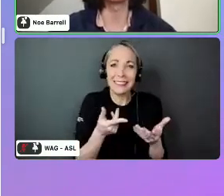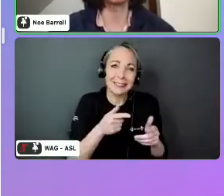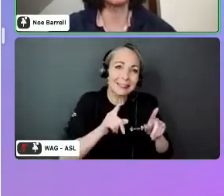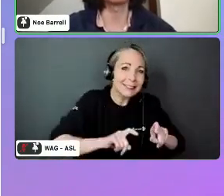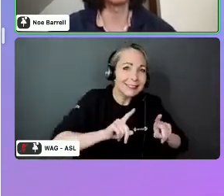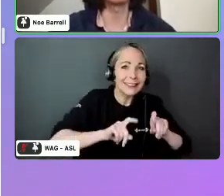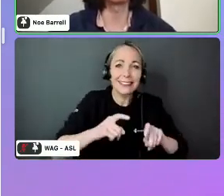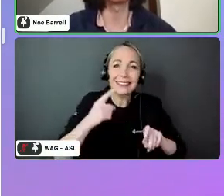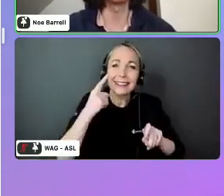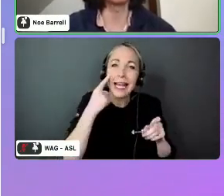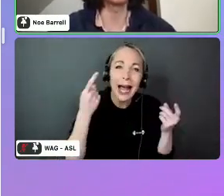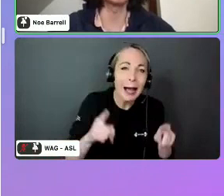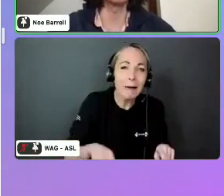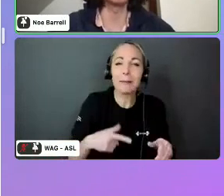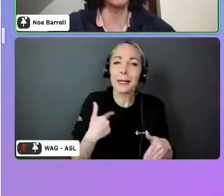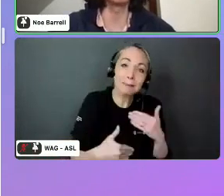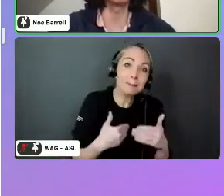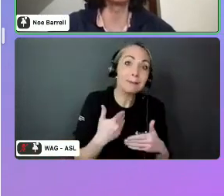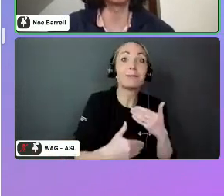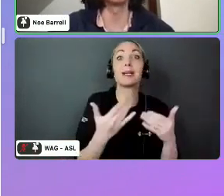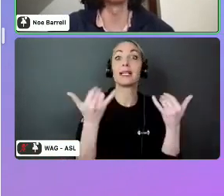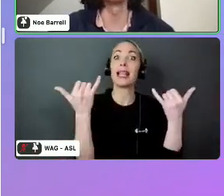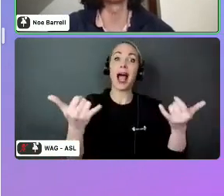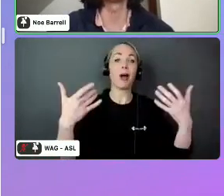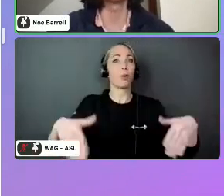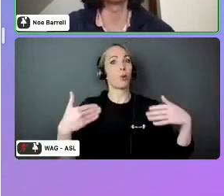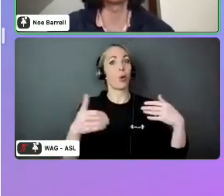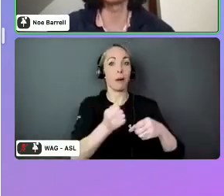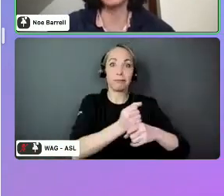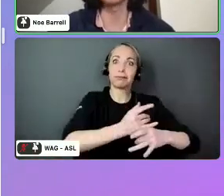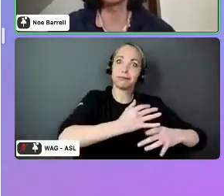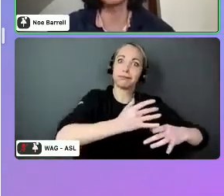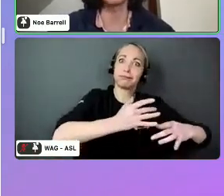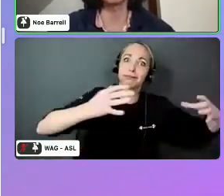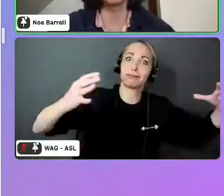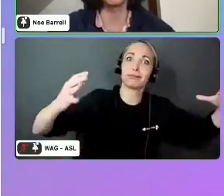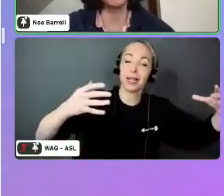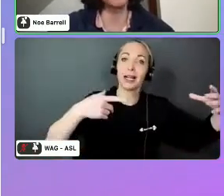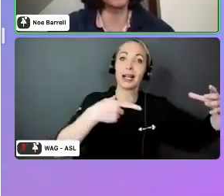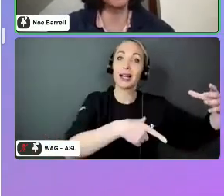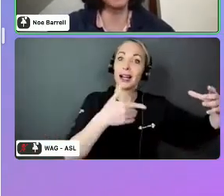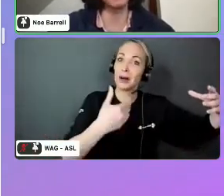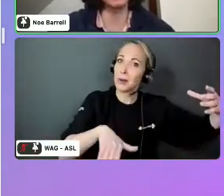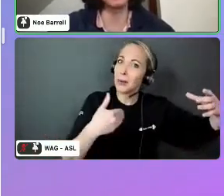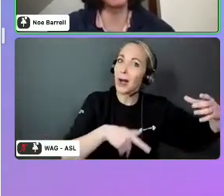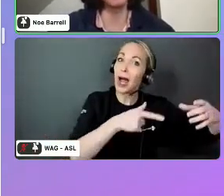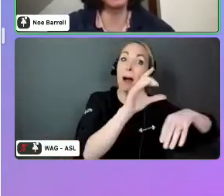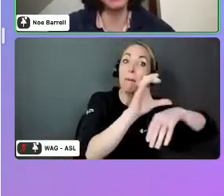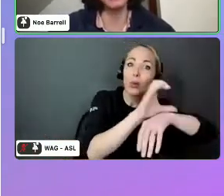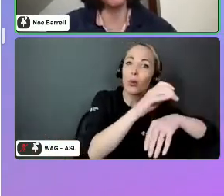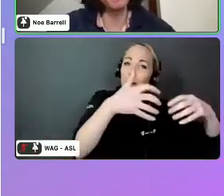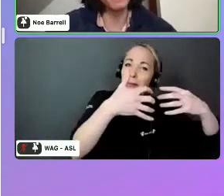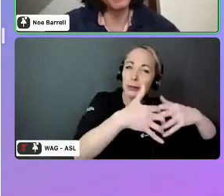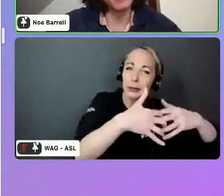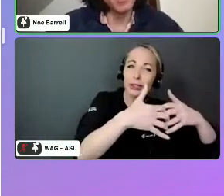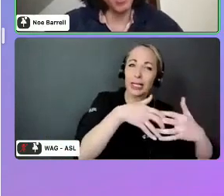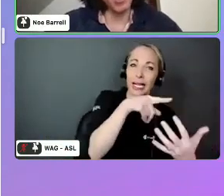algorithms have advanced to the point where now machine learning is kind of shaking up the way that we think about accessibility